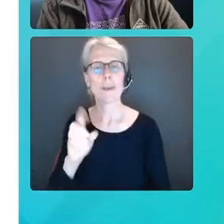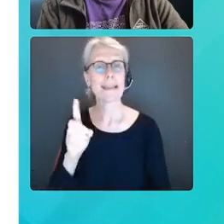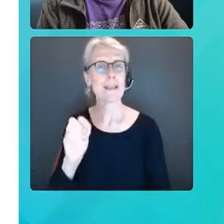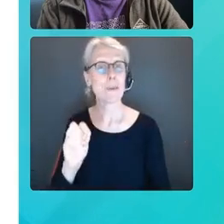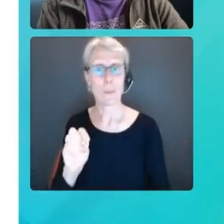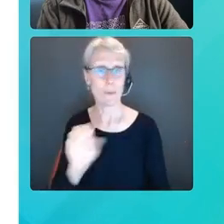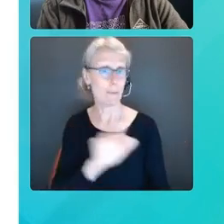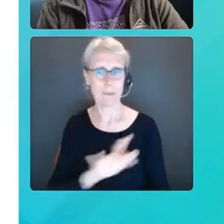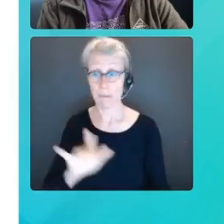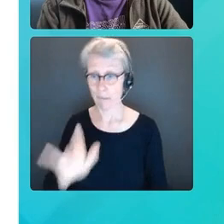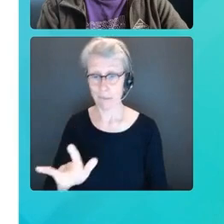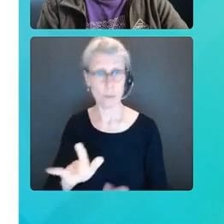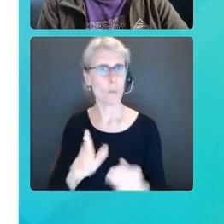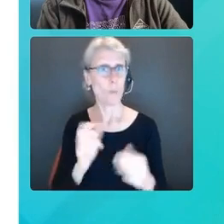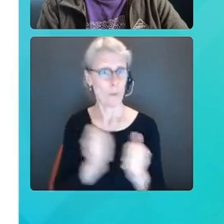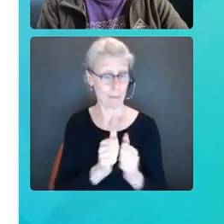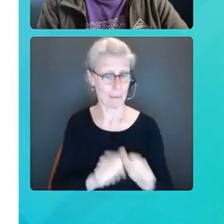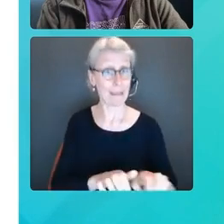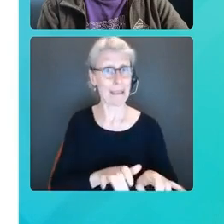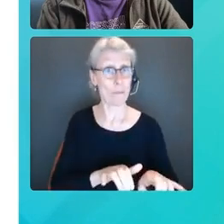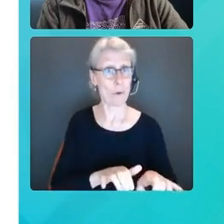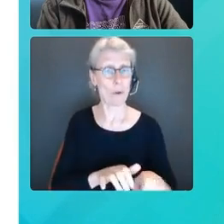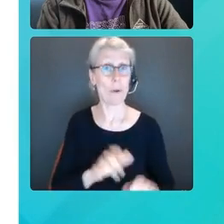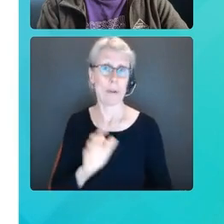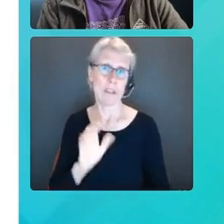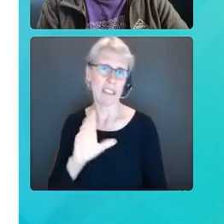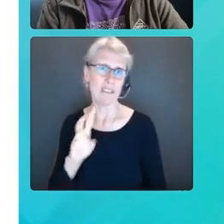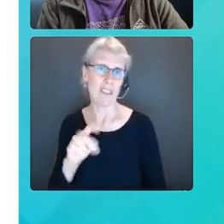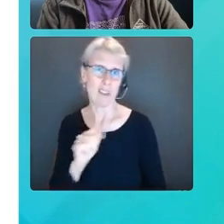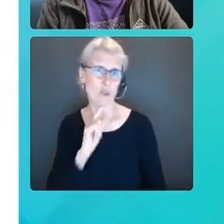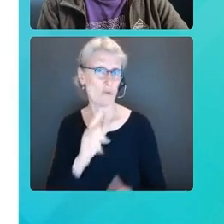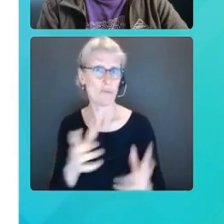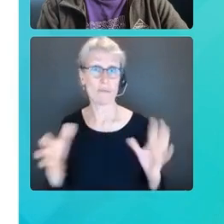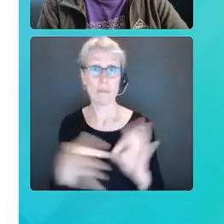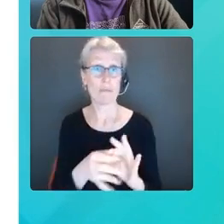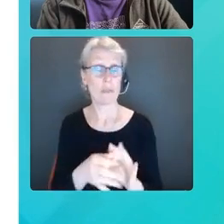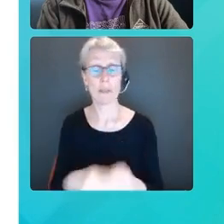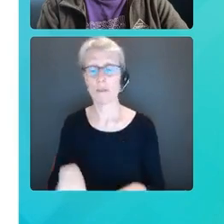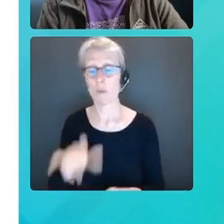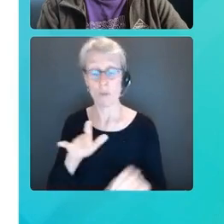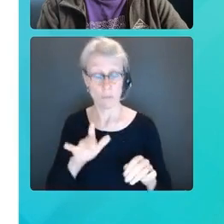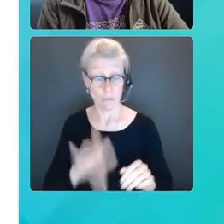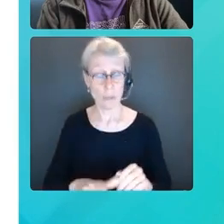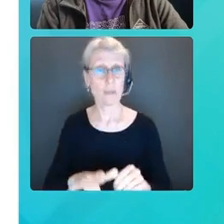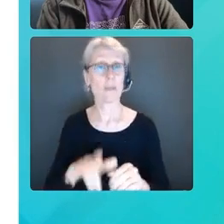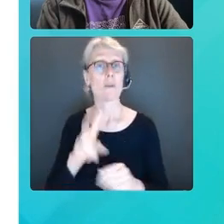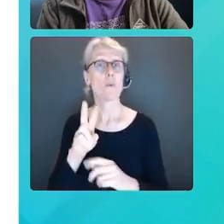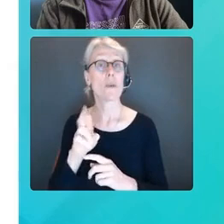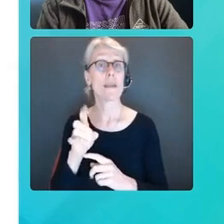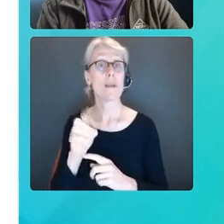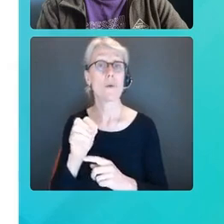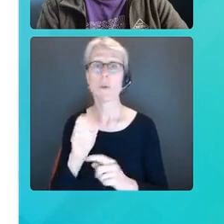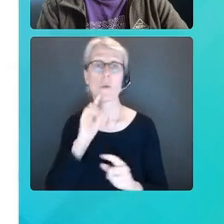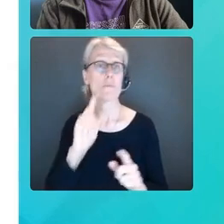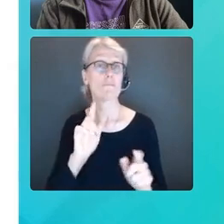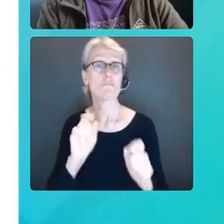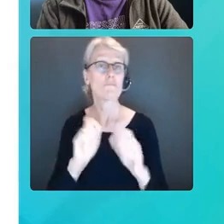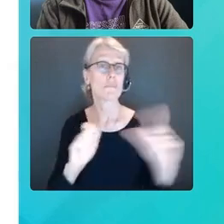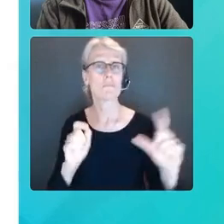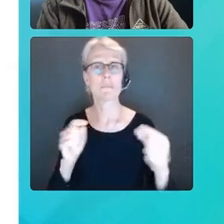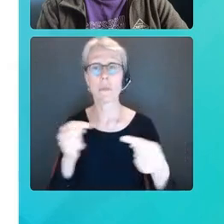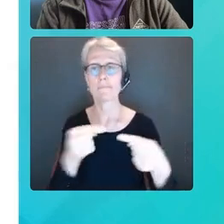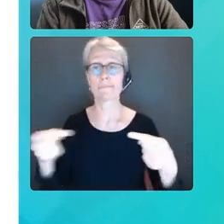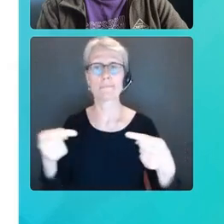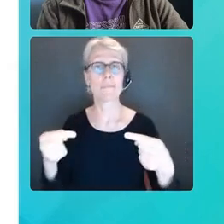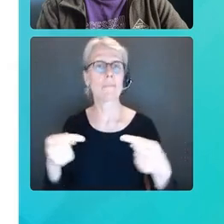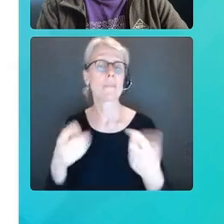keyboard. Natively, it should work with ours. It should just be if you pick radio buttons in our product, it'll work. But some things like, I don't know if you're